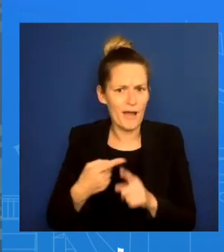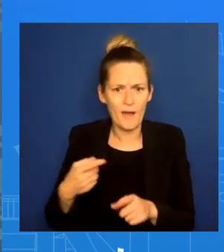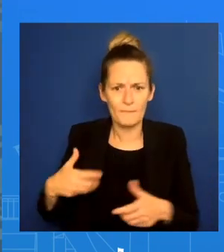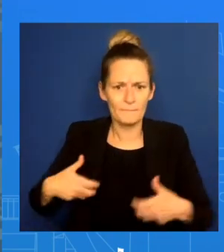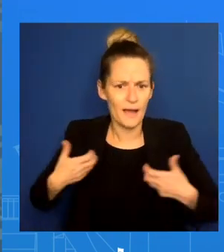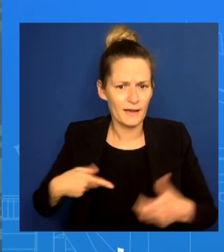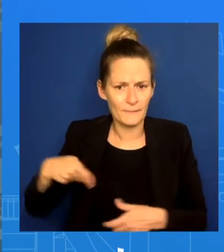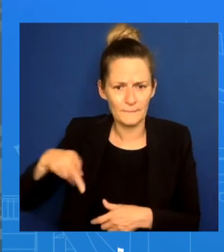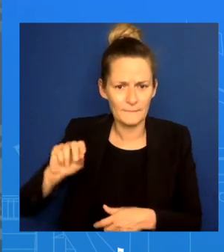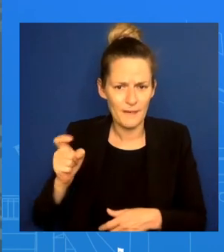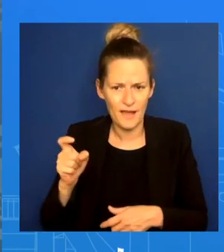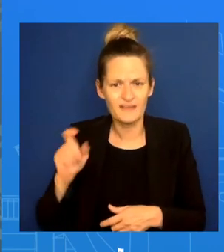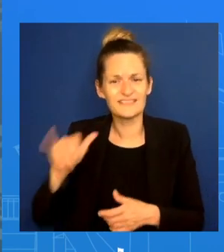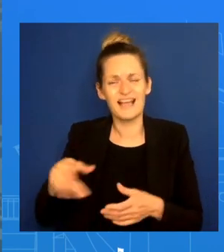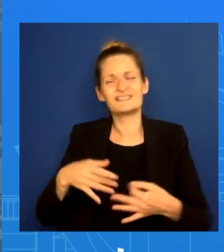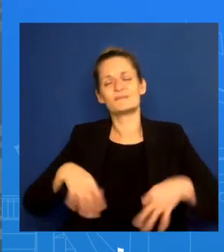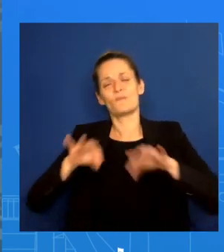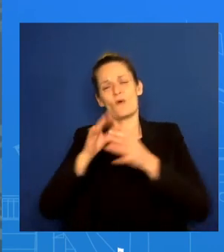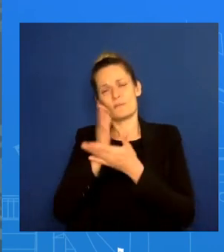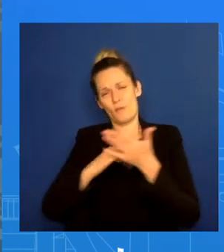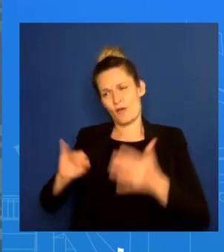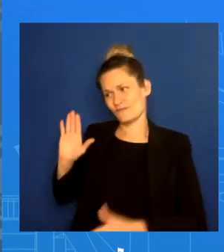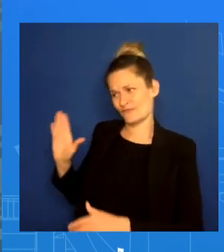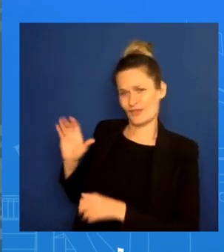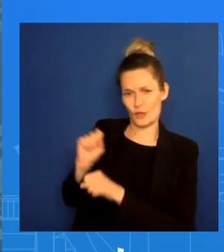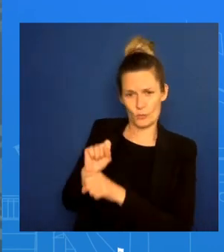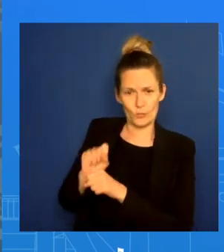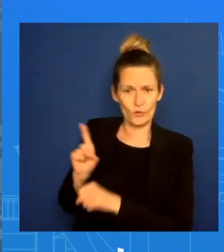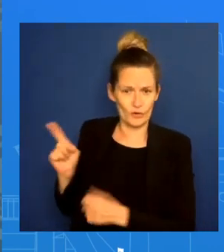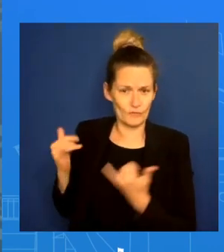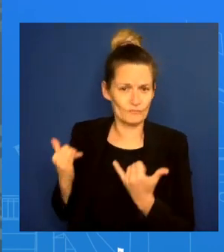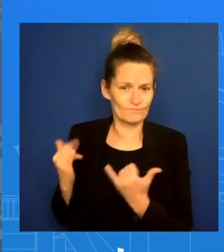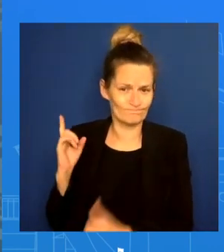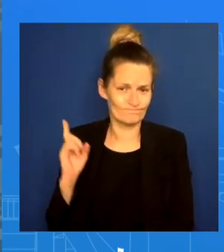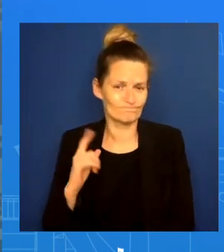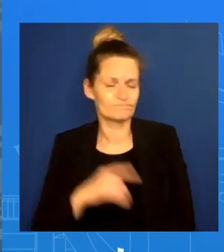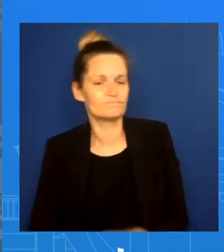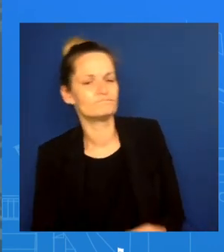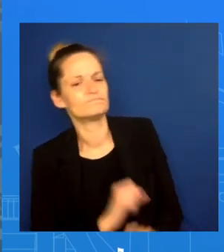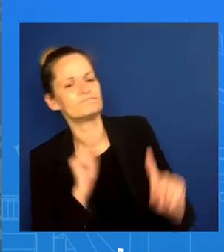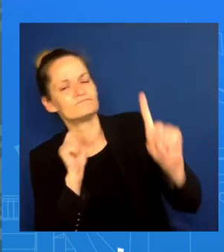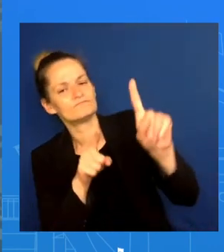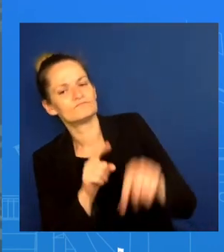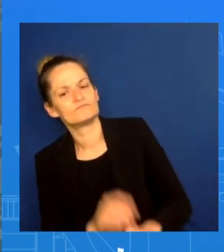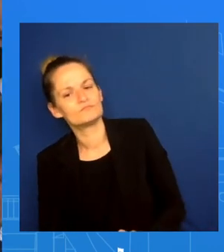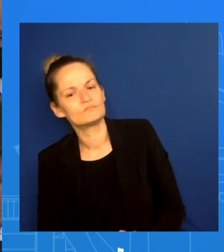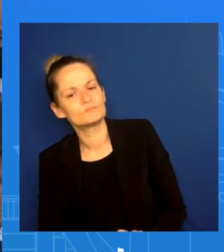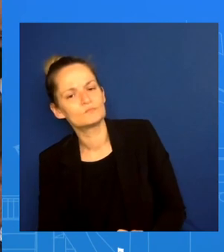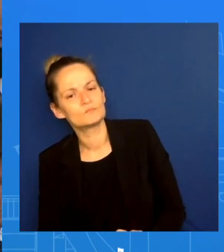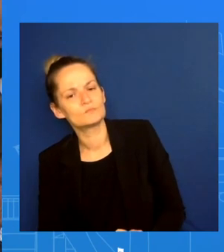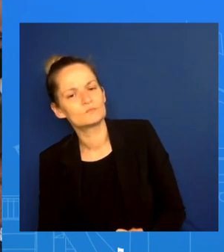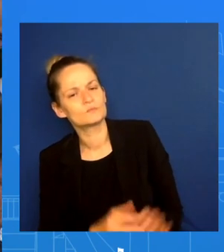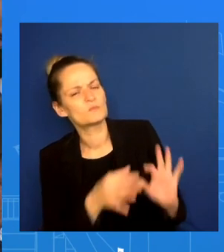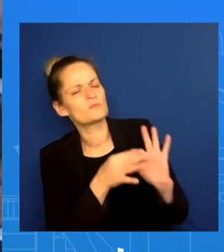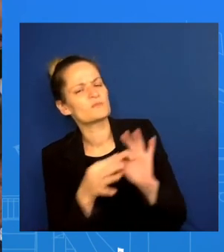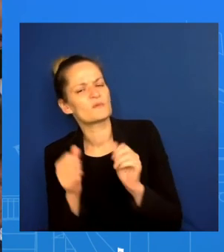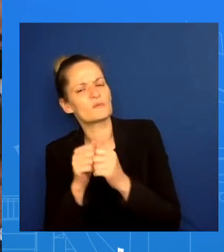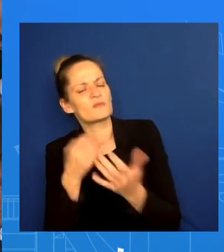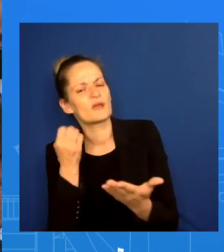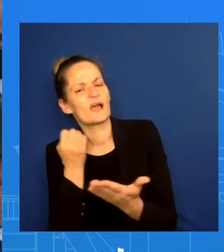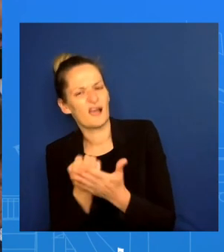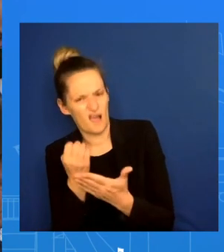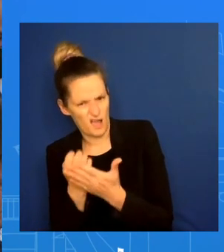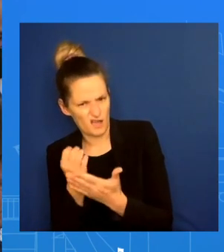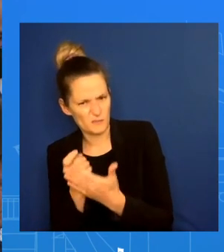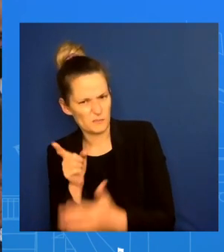Great. Go ahead. Just want to go back on some of the economic messaging. There's been a lot of debate over the technical term of recession, and